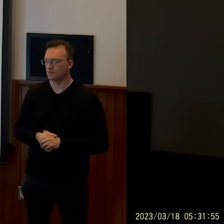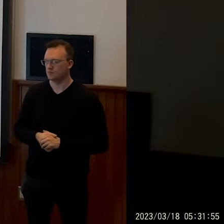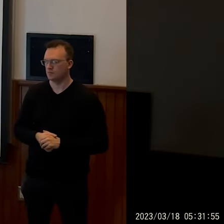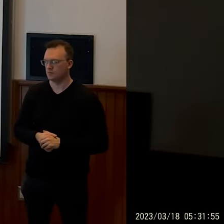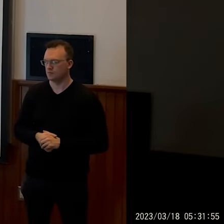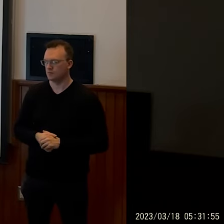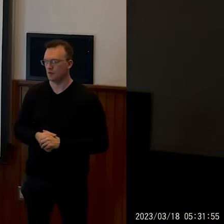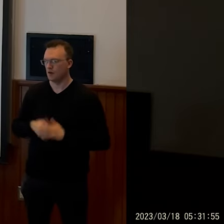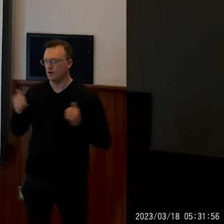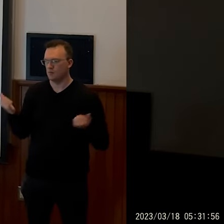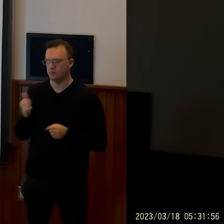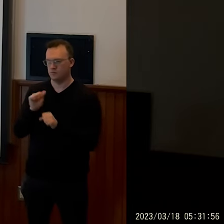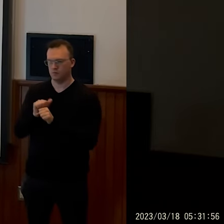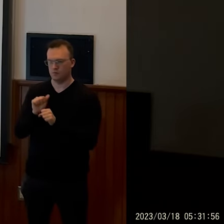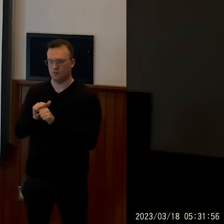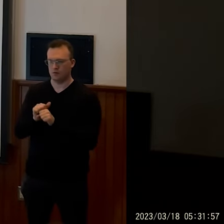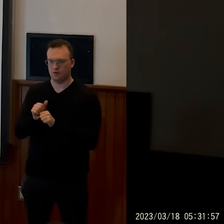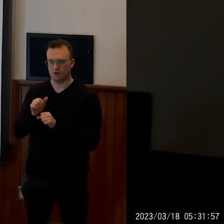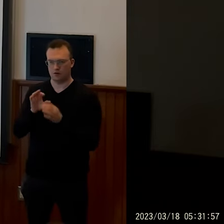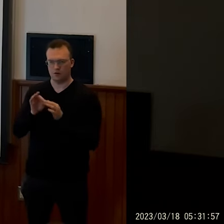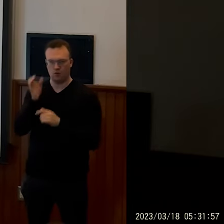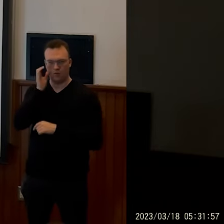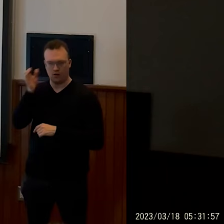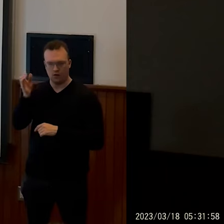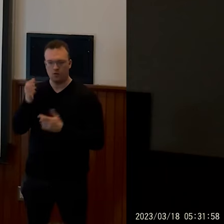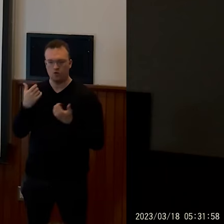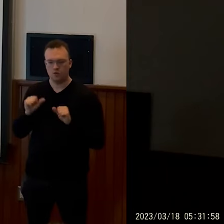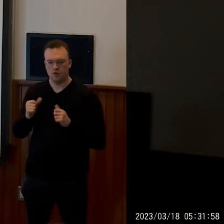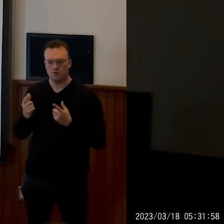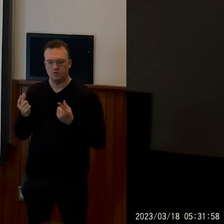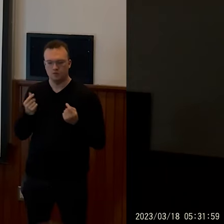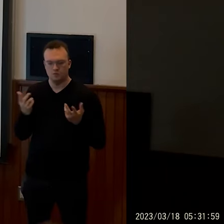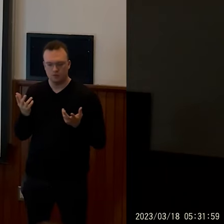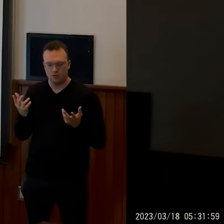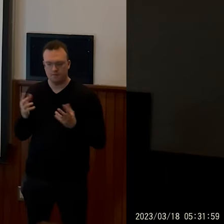I'm a lot of the work is just conceptual, just trying to